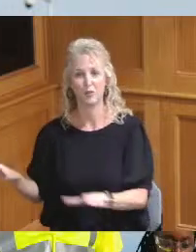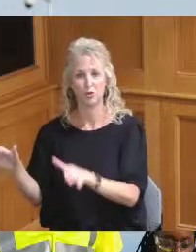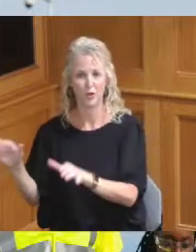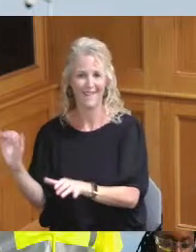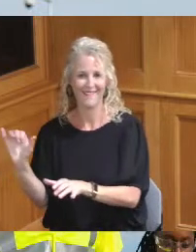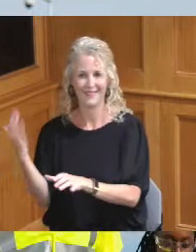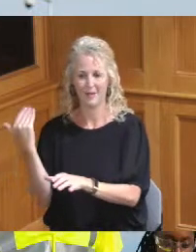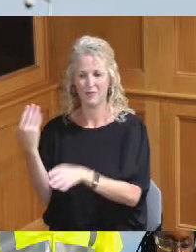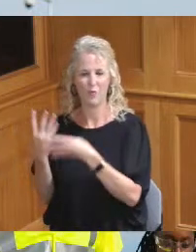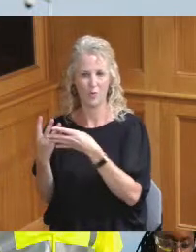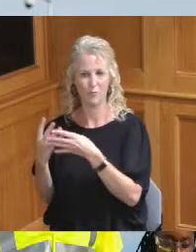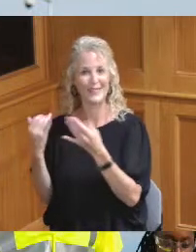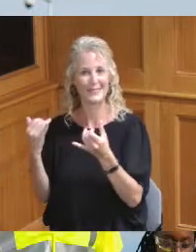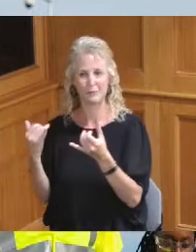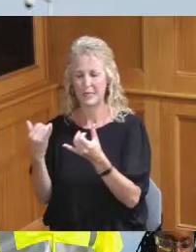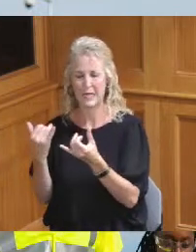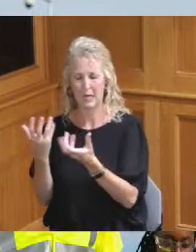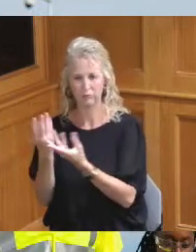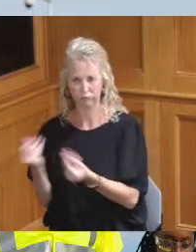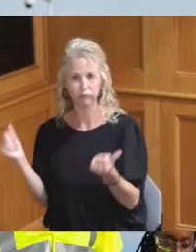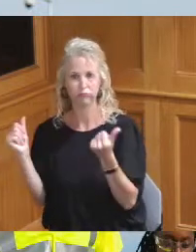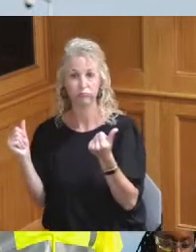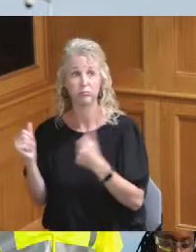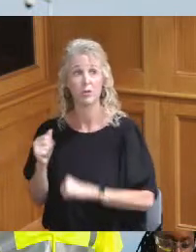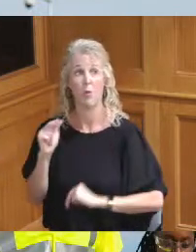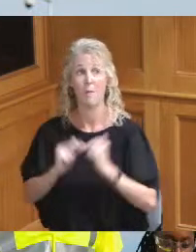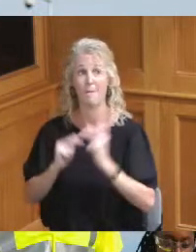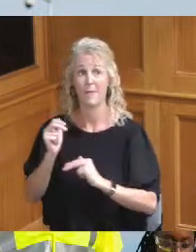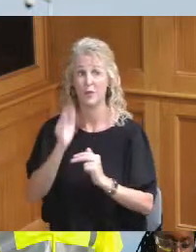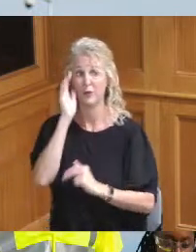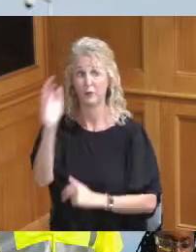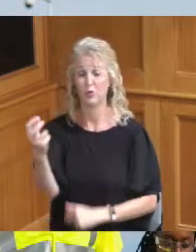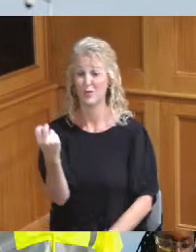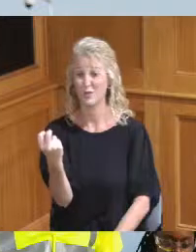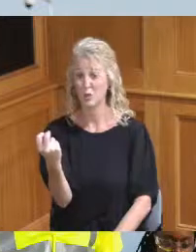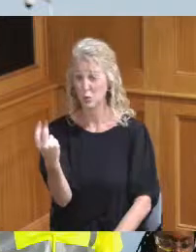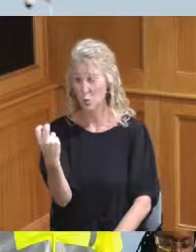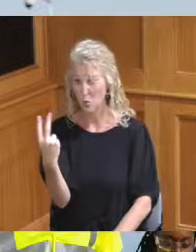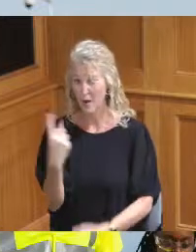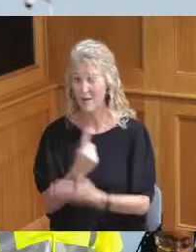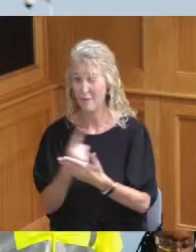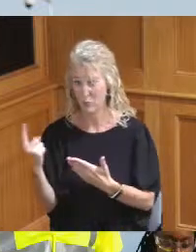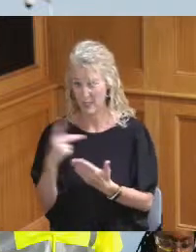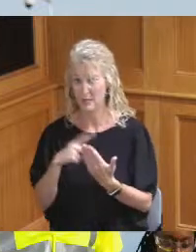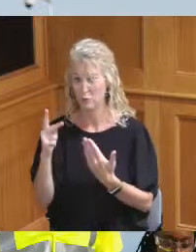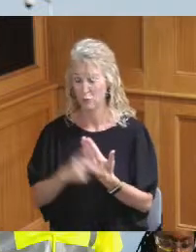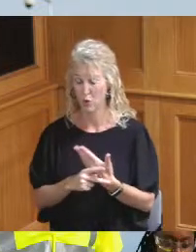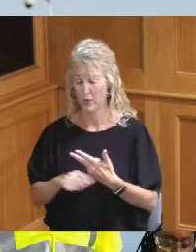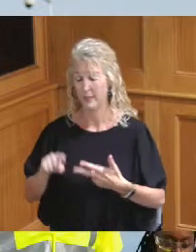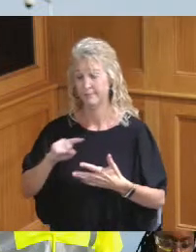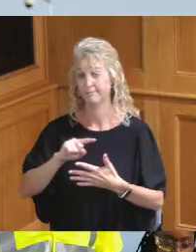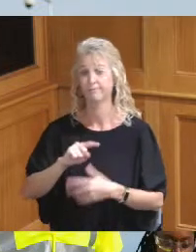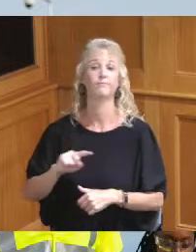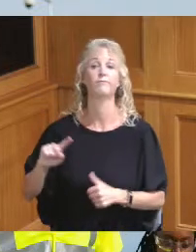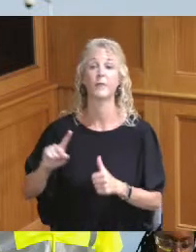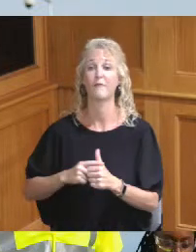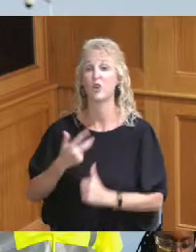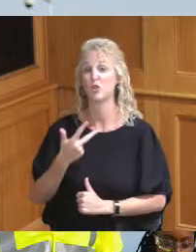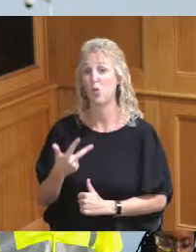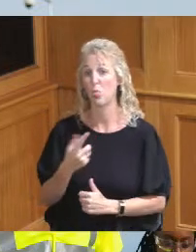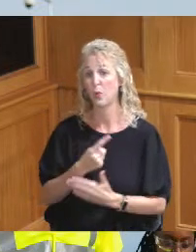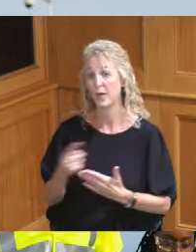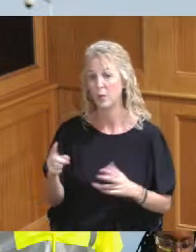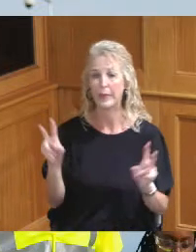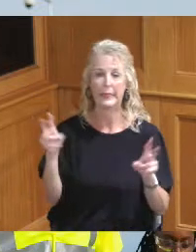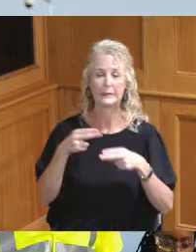program. Building Futures is a 12-week program. The first 3 weeks focus on soft skills as